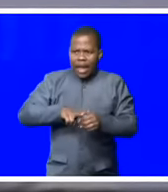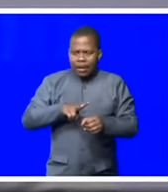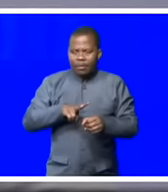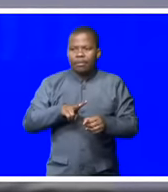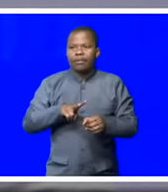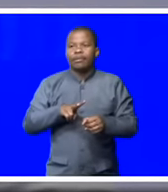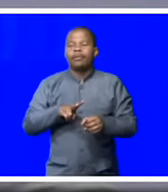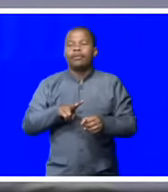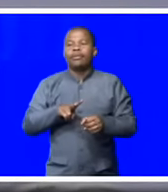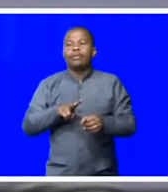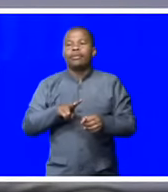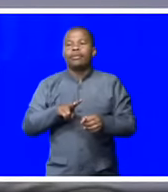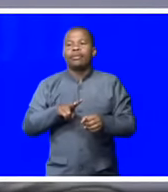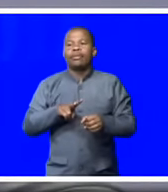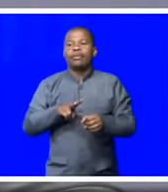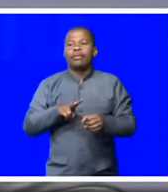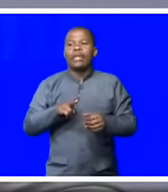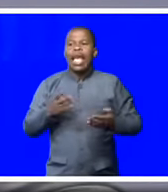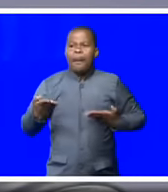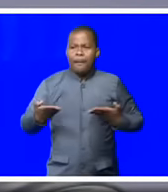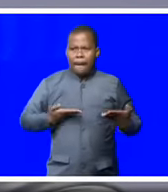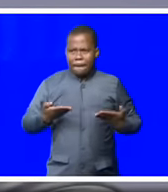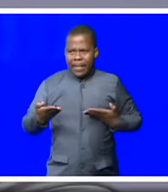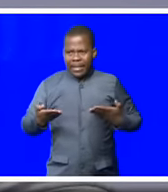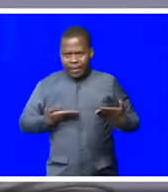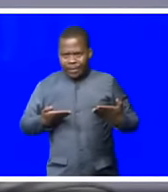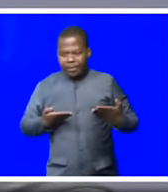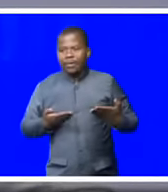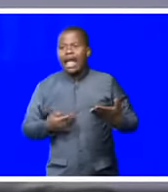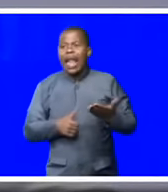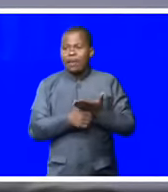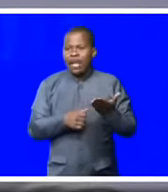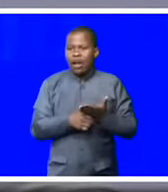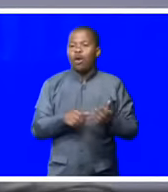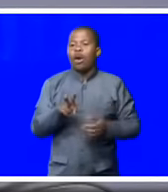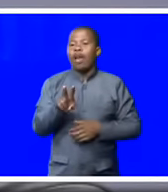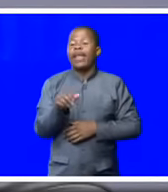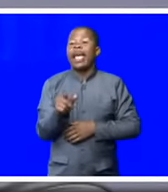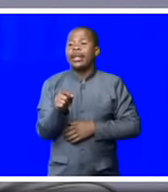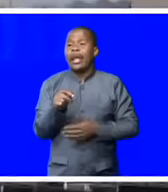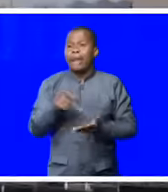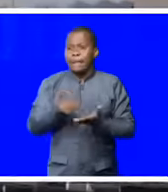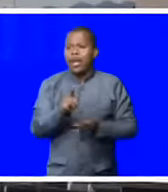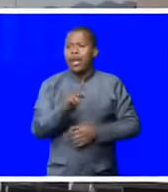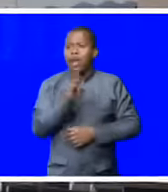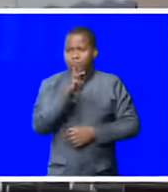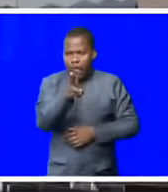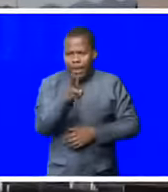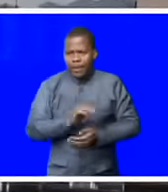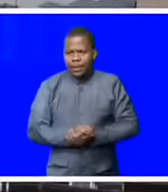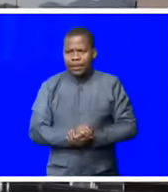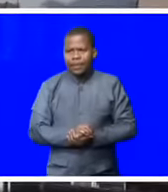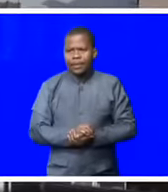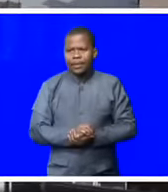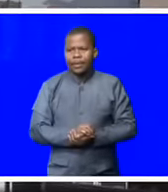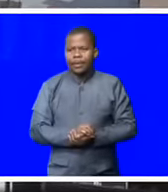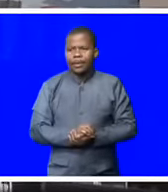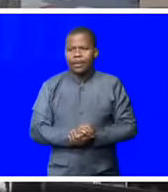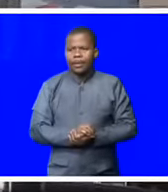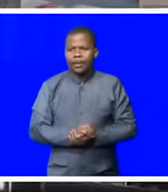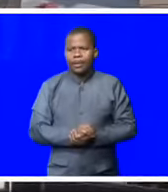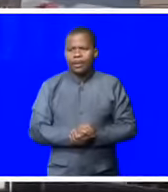businesses. And so all businesses that are registered for VAT, they'll be able to claim back. What we are doing in this case, though, we are